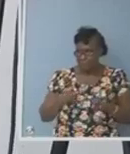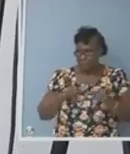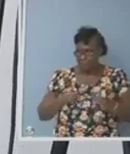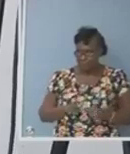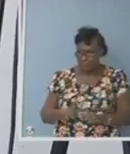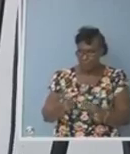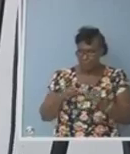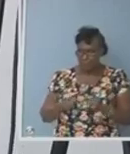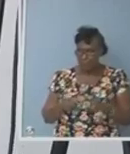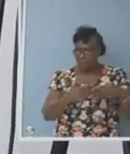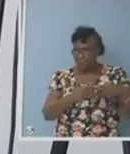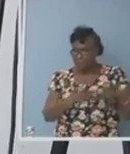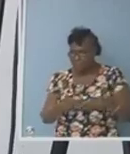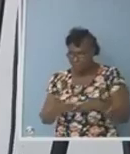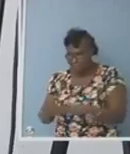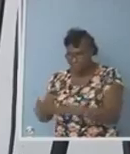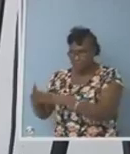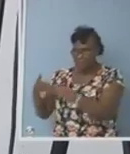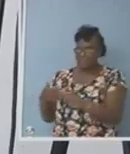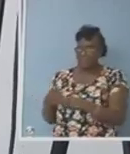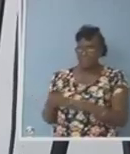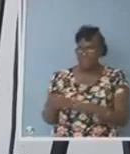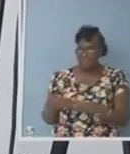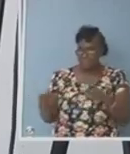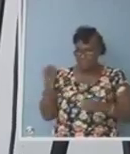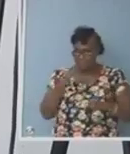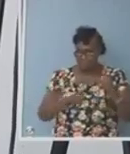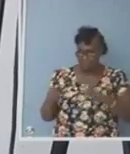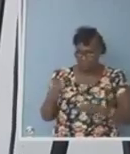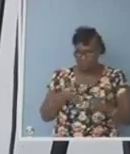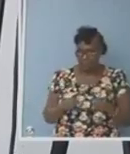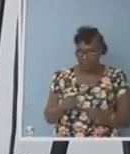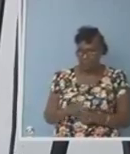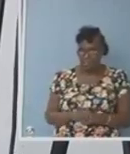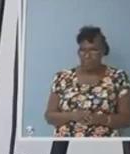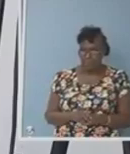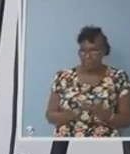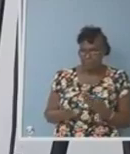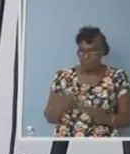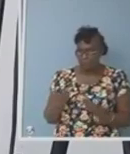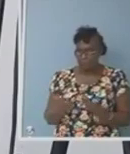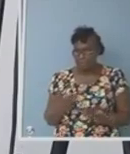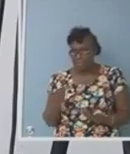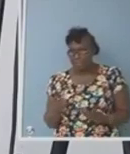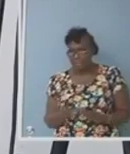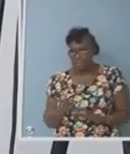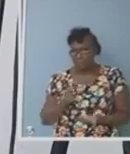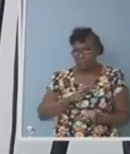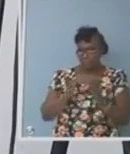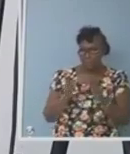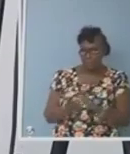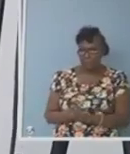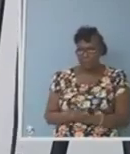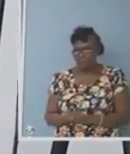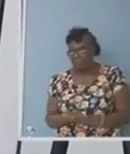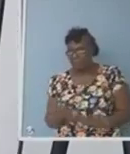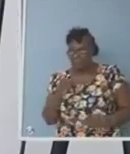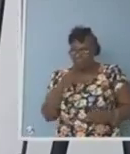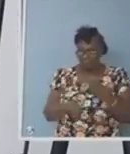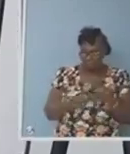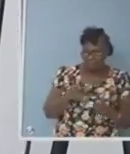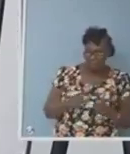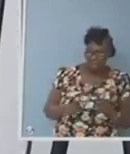to lead this fight? Because I know in times like this, it's very easy to become overwhelmed,